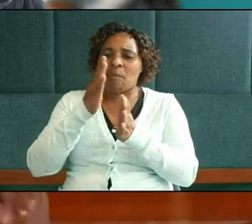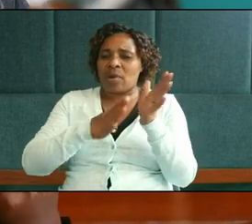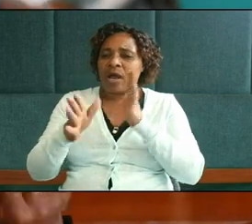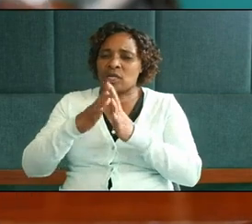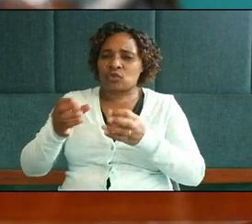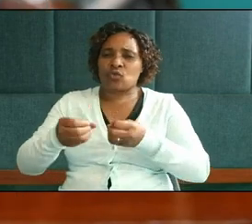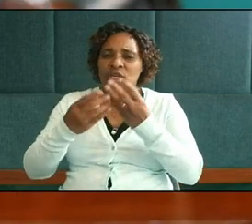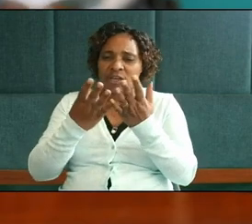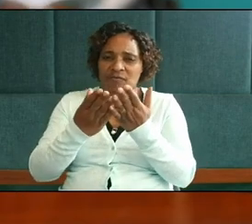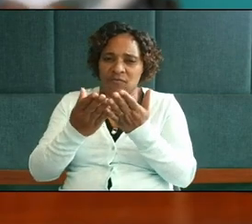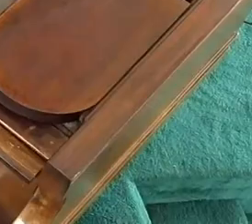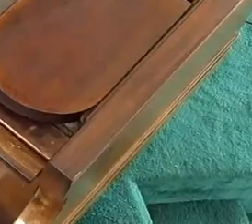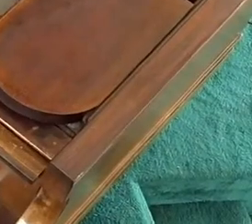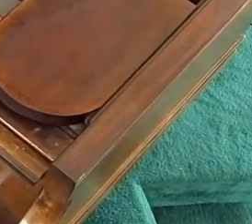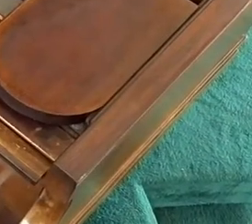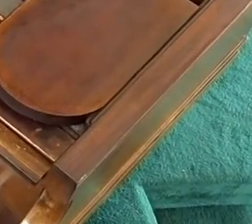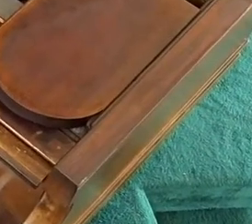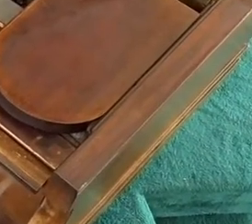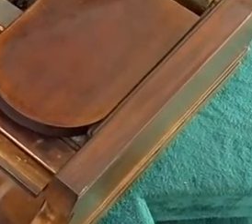offering.